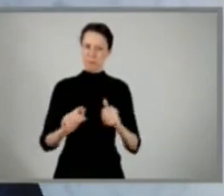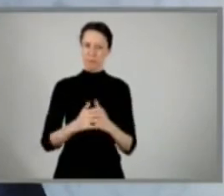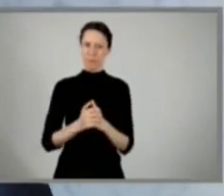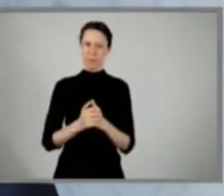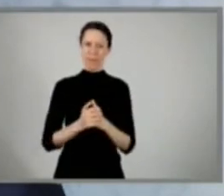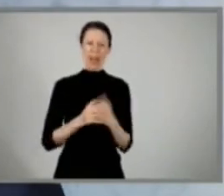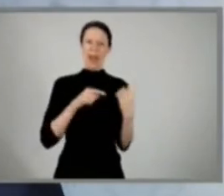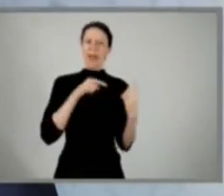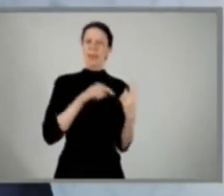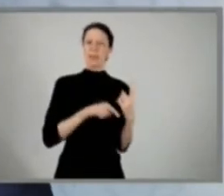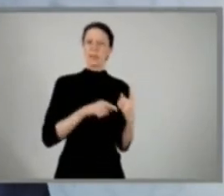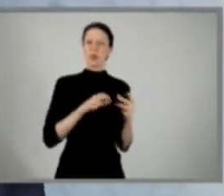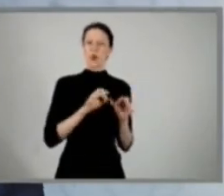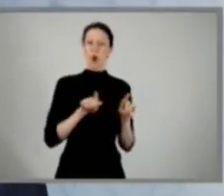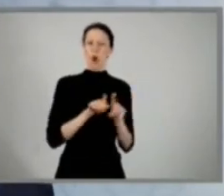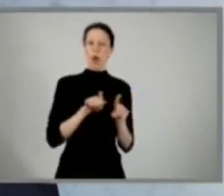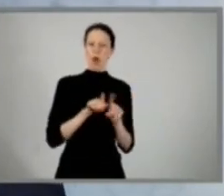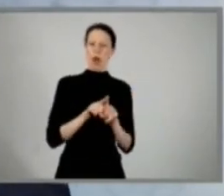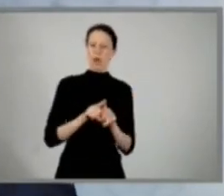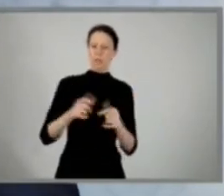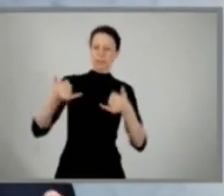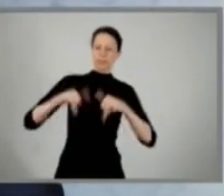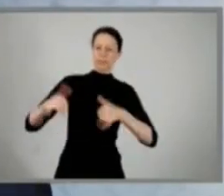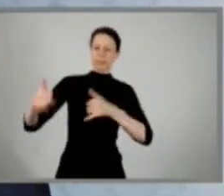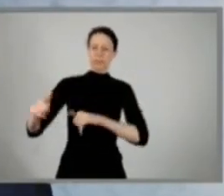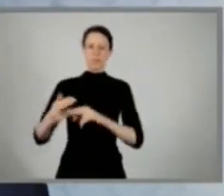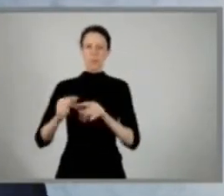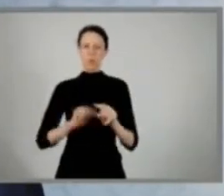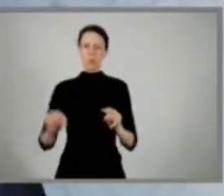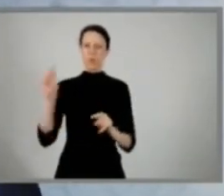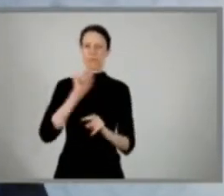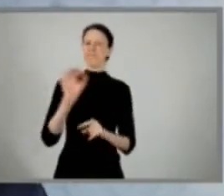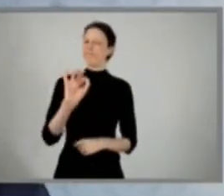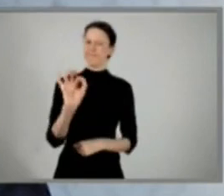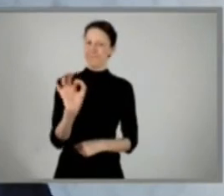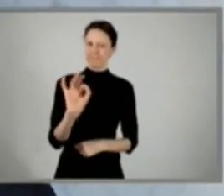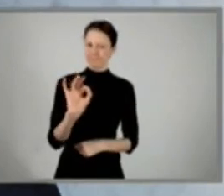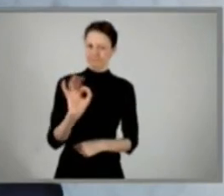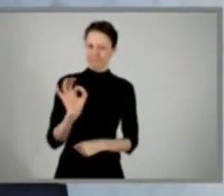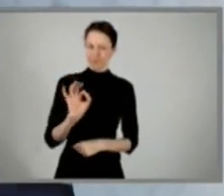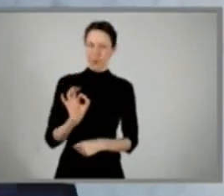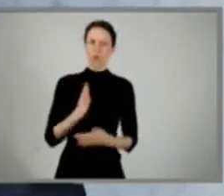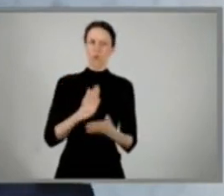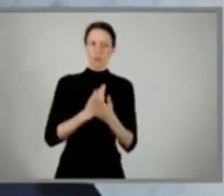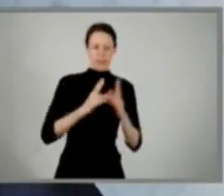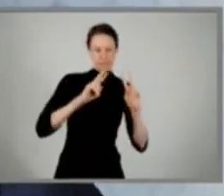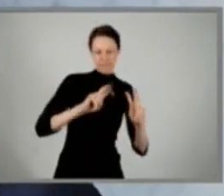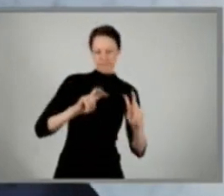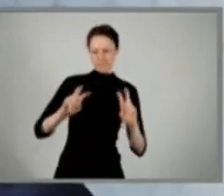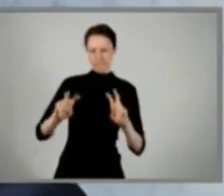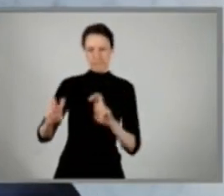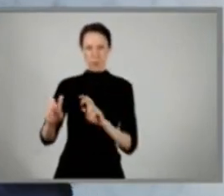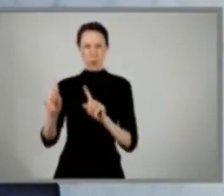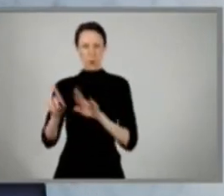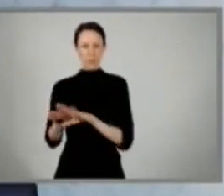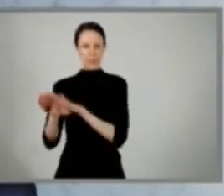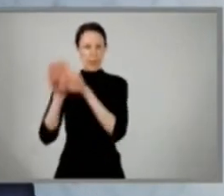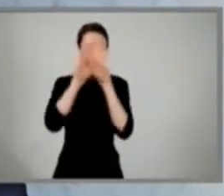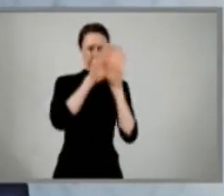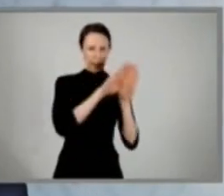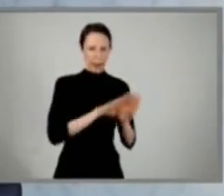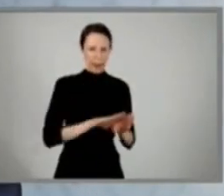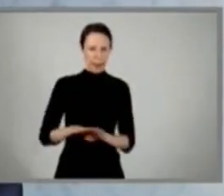it's truly looking at the characteristics shared across the states. I can